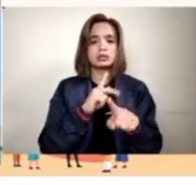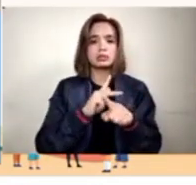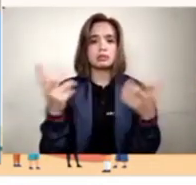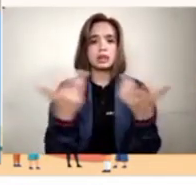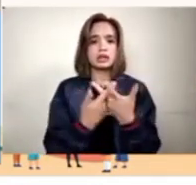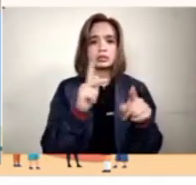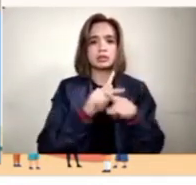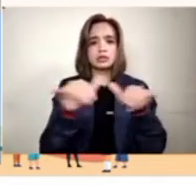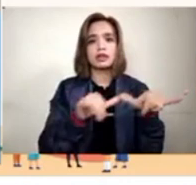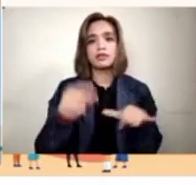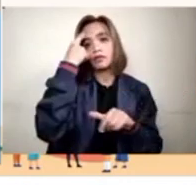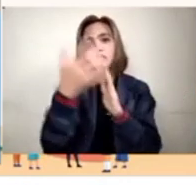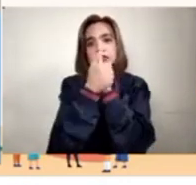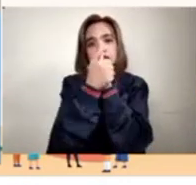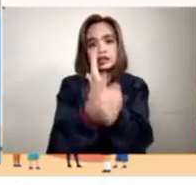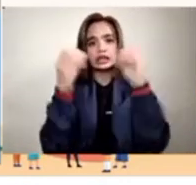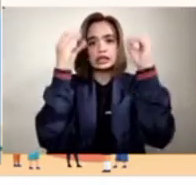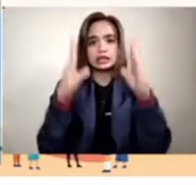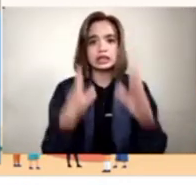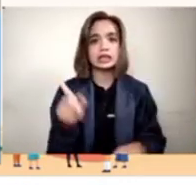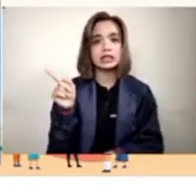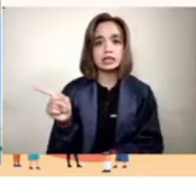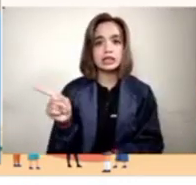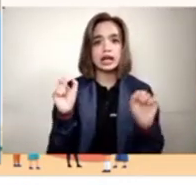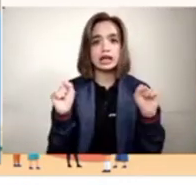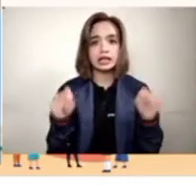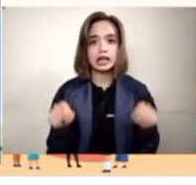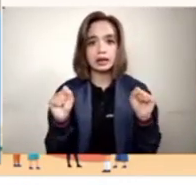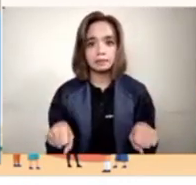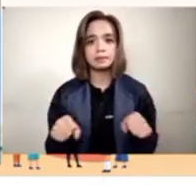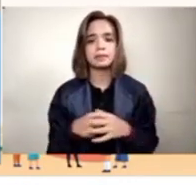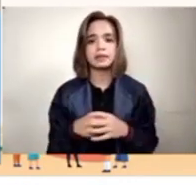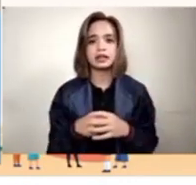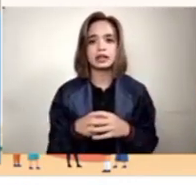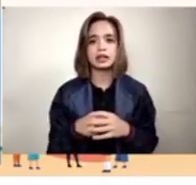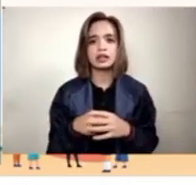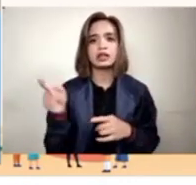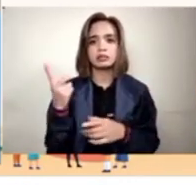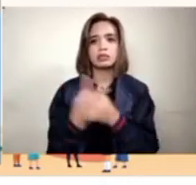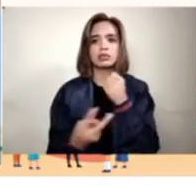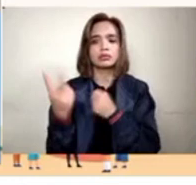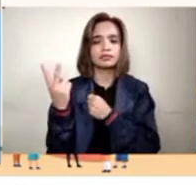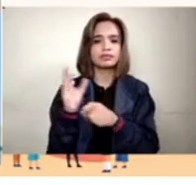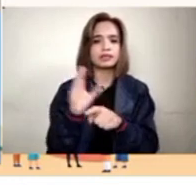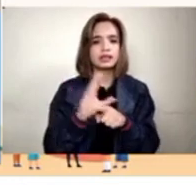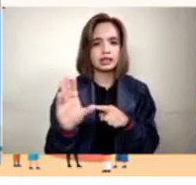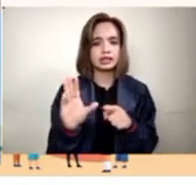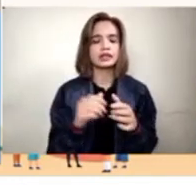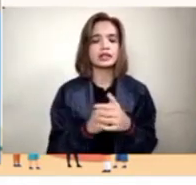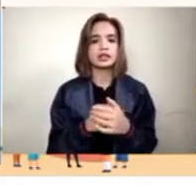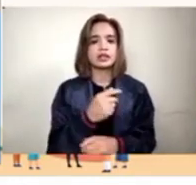the professional standards for highly proficient teachers, they can go between these